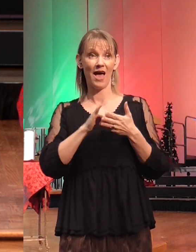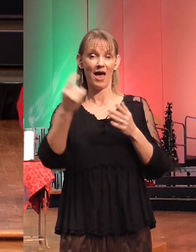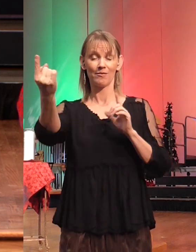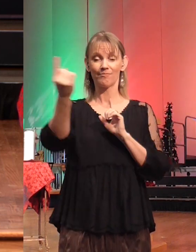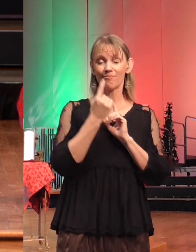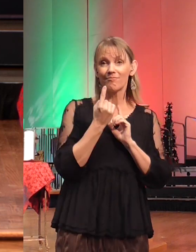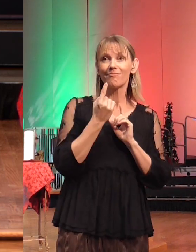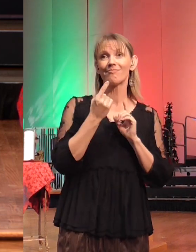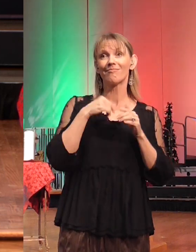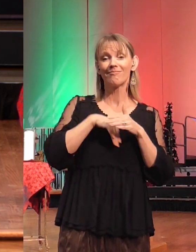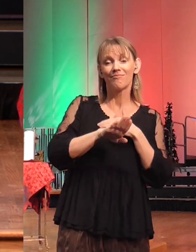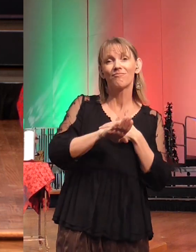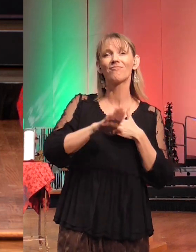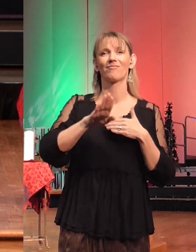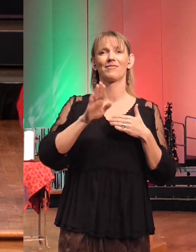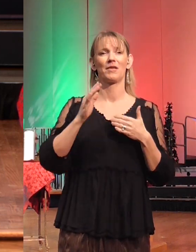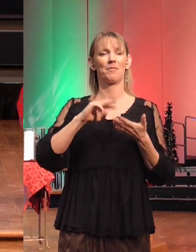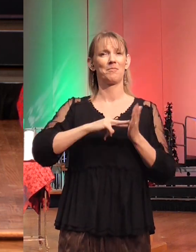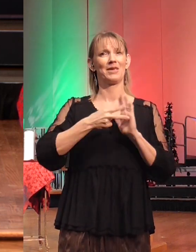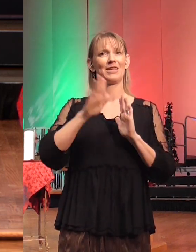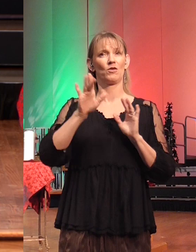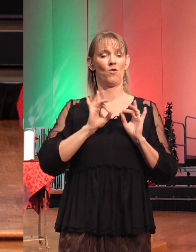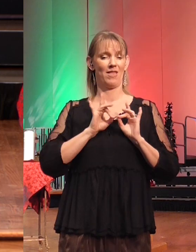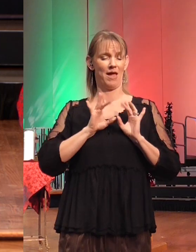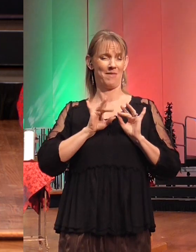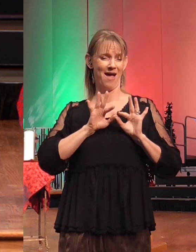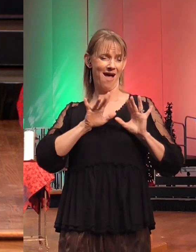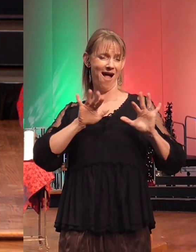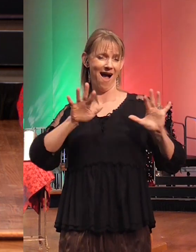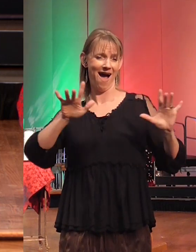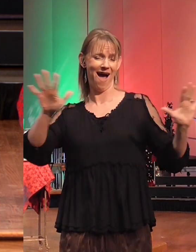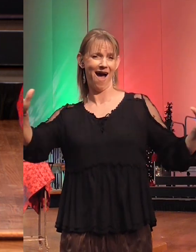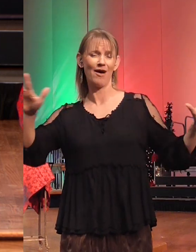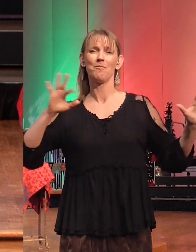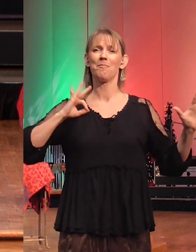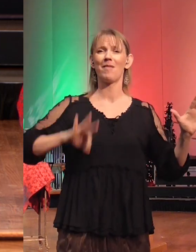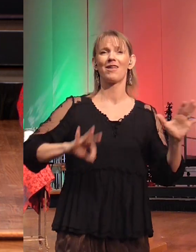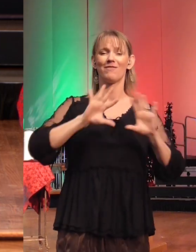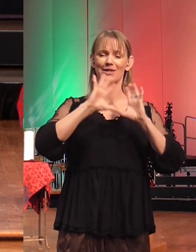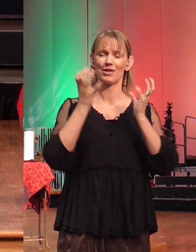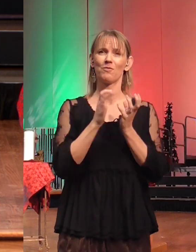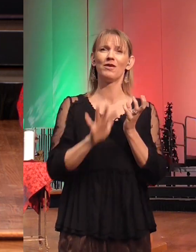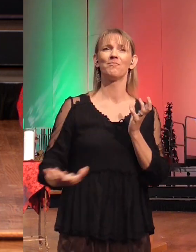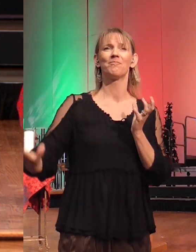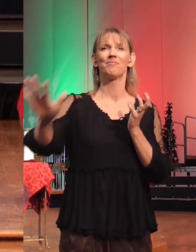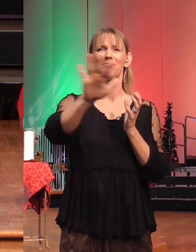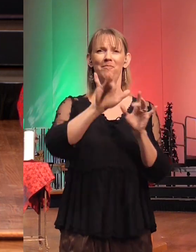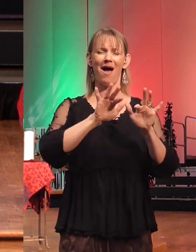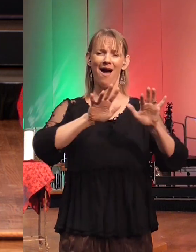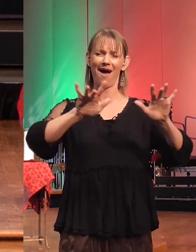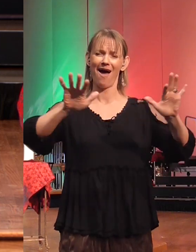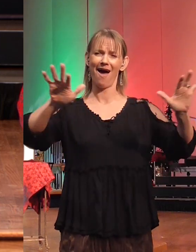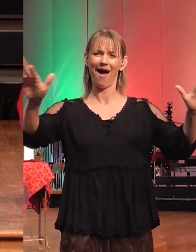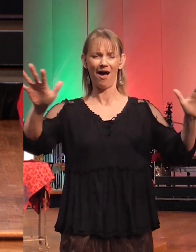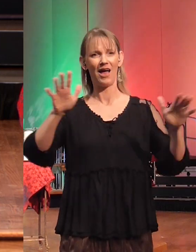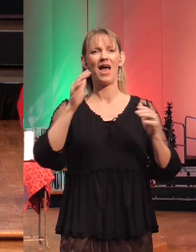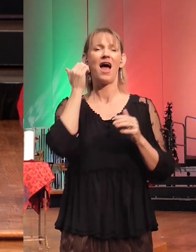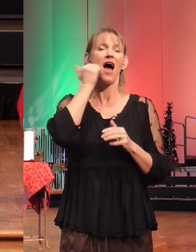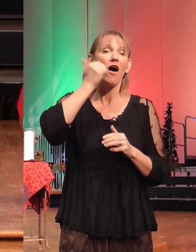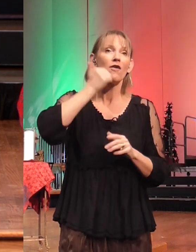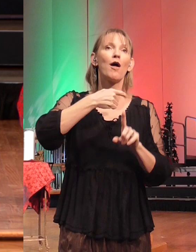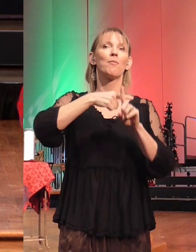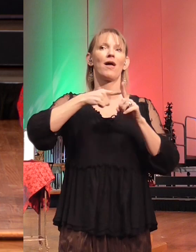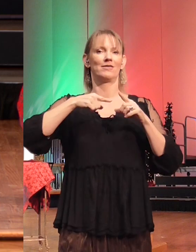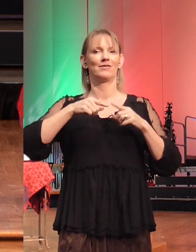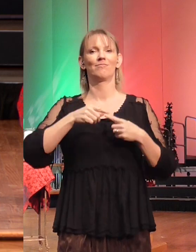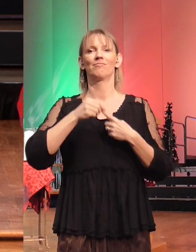it shines brightly and benefits all and goes out into the world and shines ever more brightly every day and through this holiday season. So